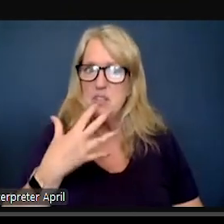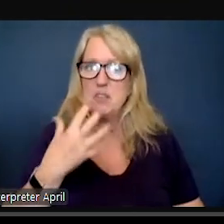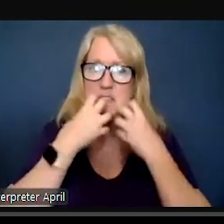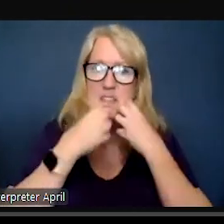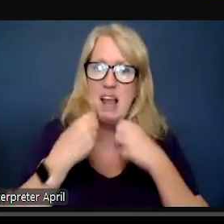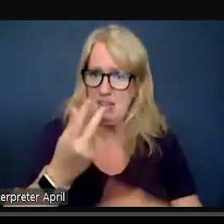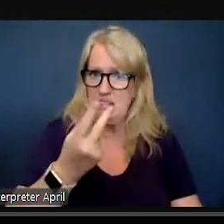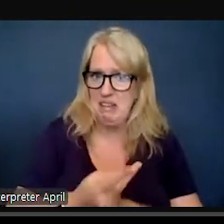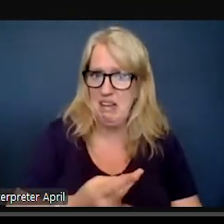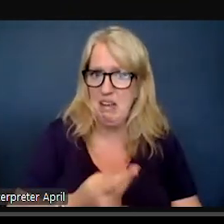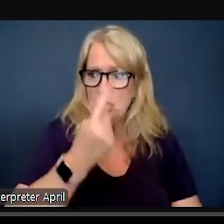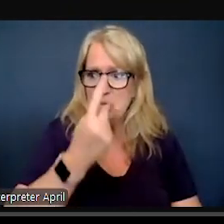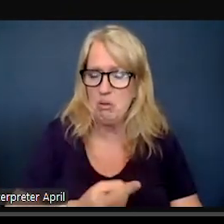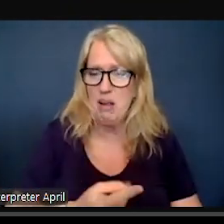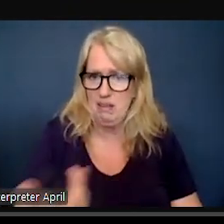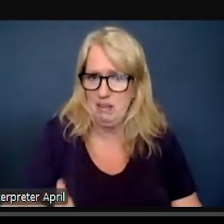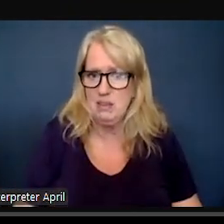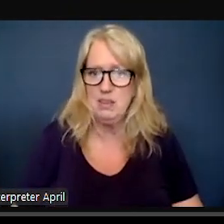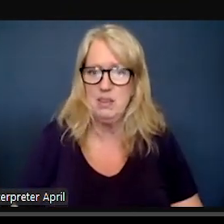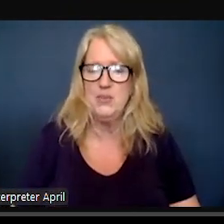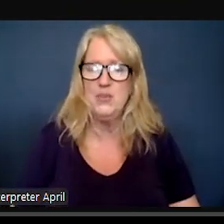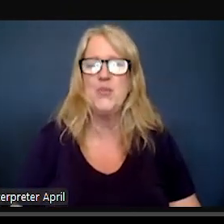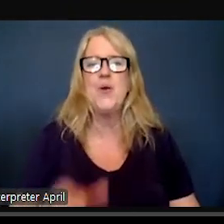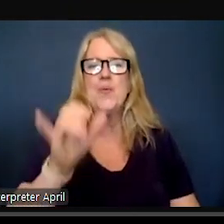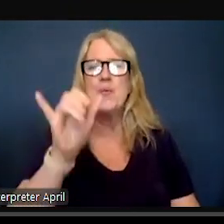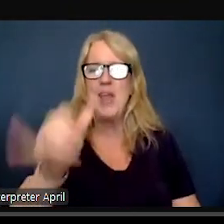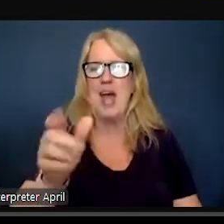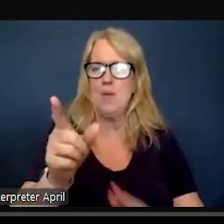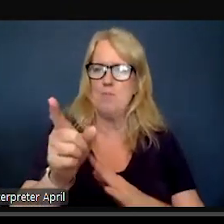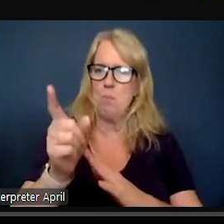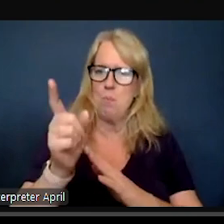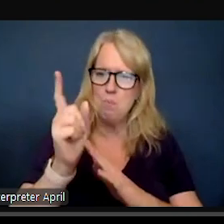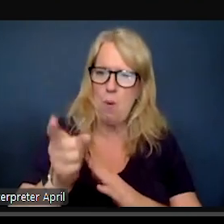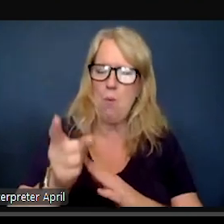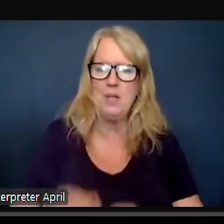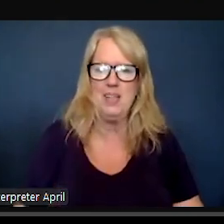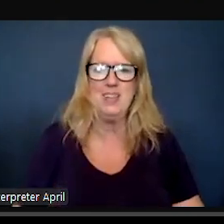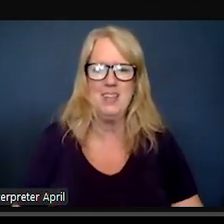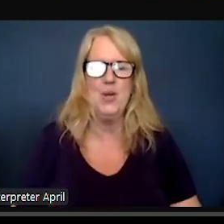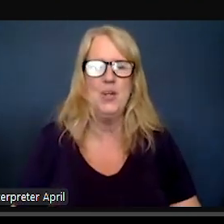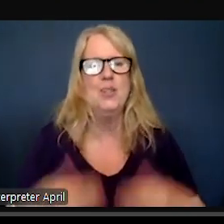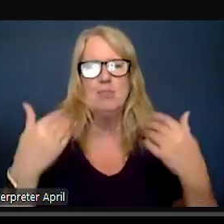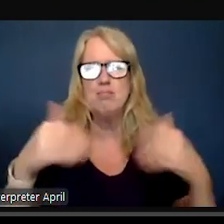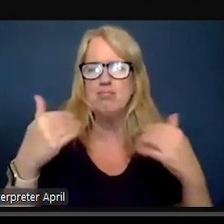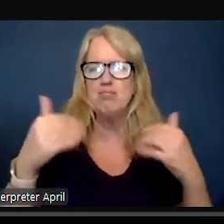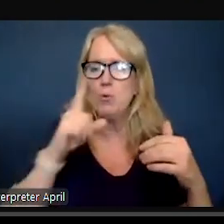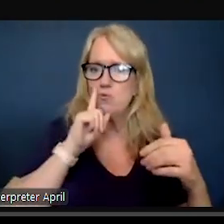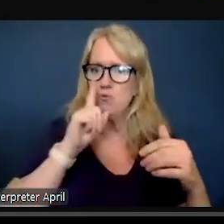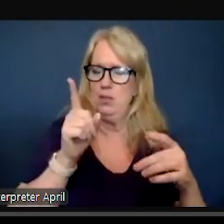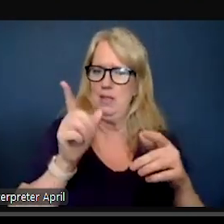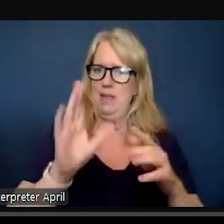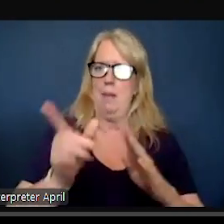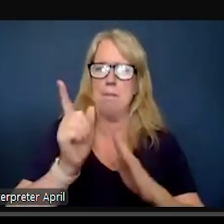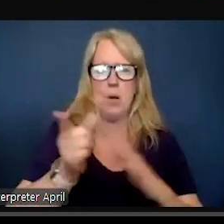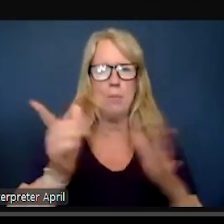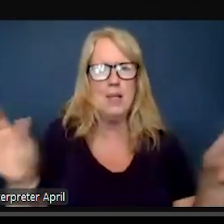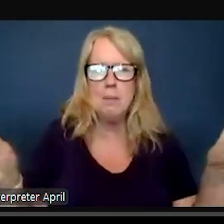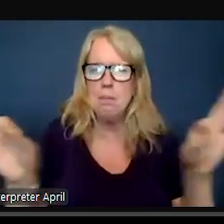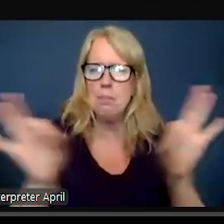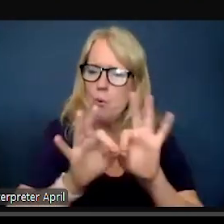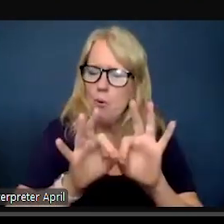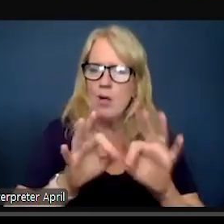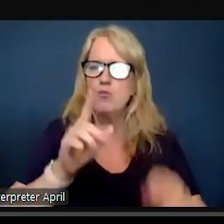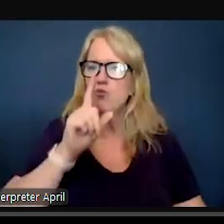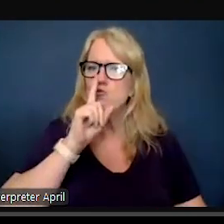right? It's like that's the moment. It's such an important moment